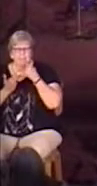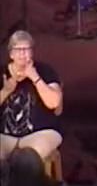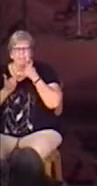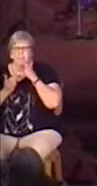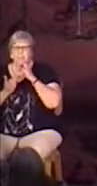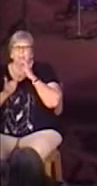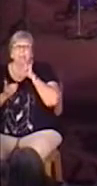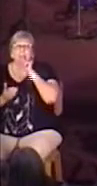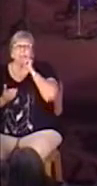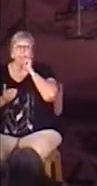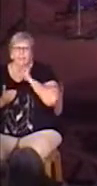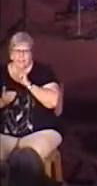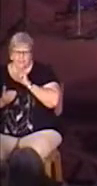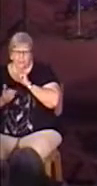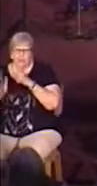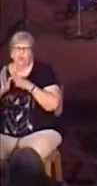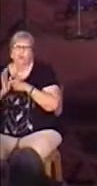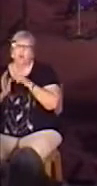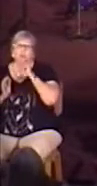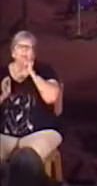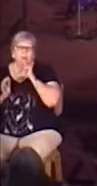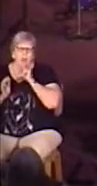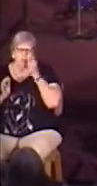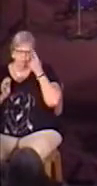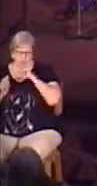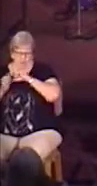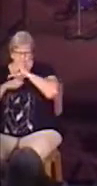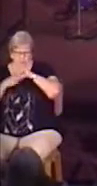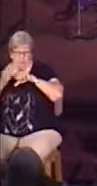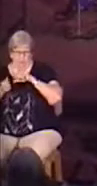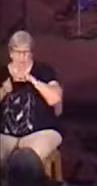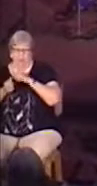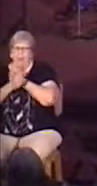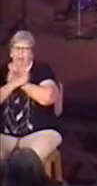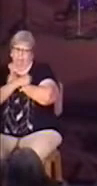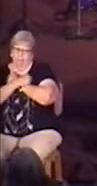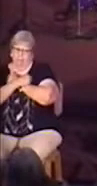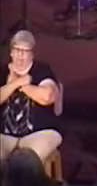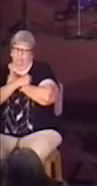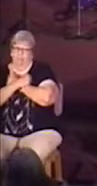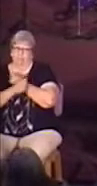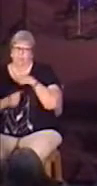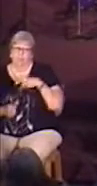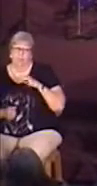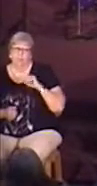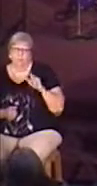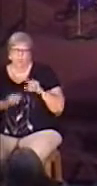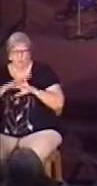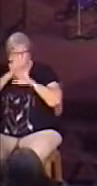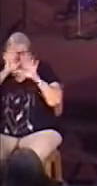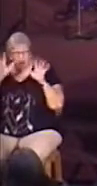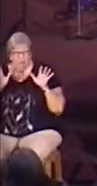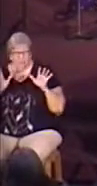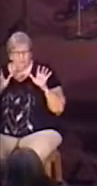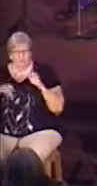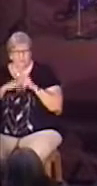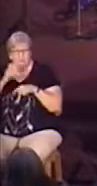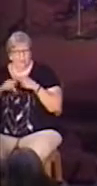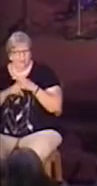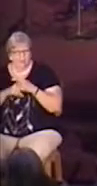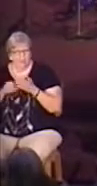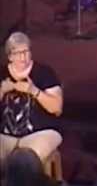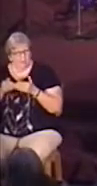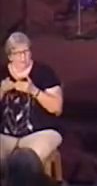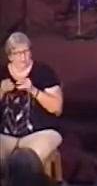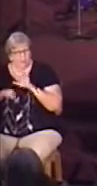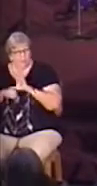patient, showing tolerance for one another in love." And Paul clarifies the type of gentleness that the church should